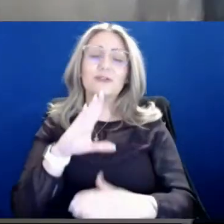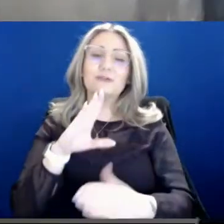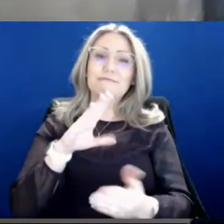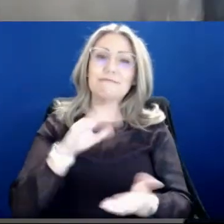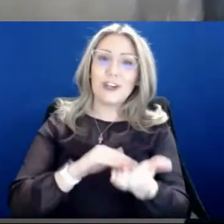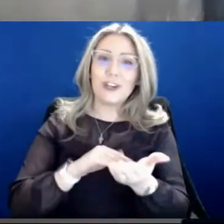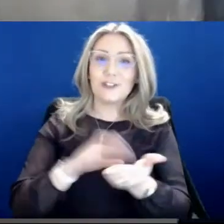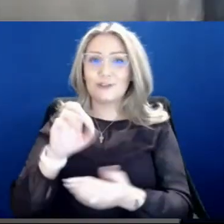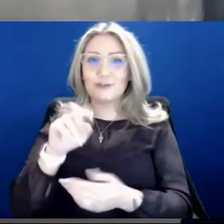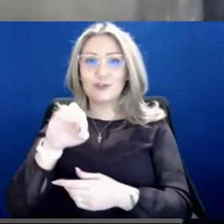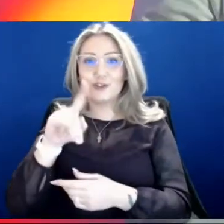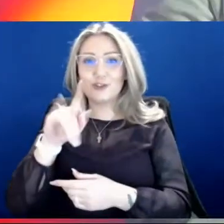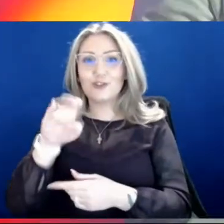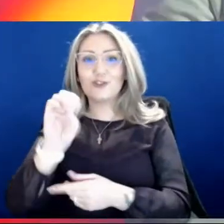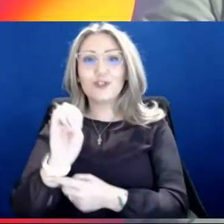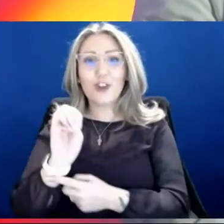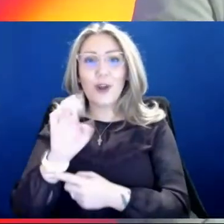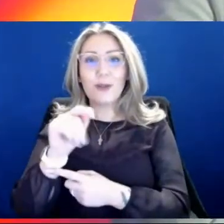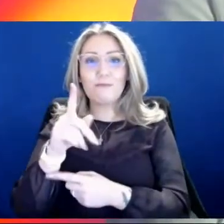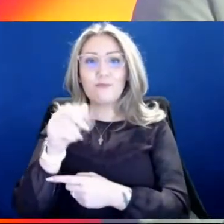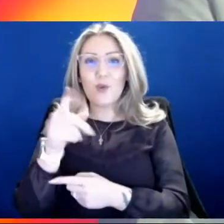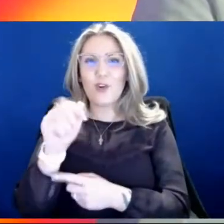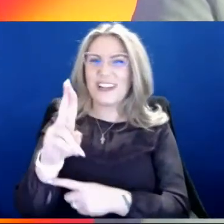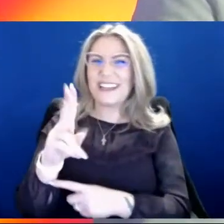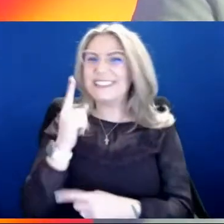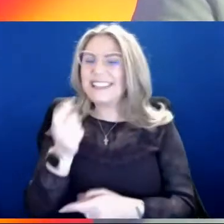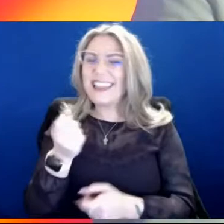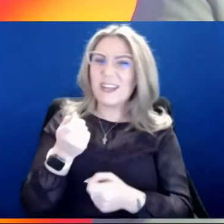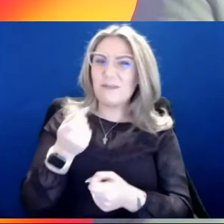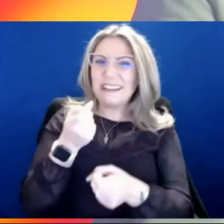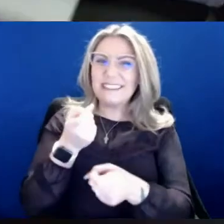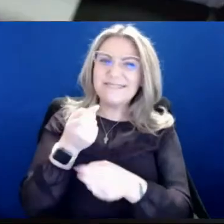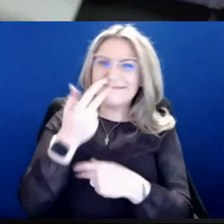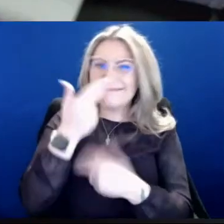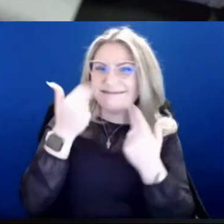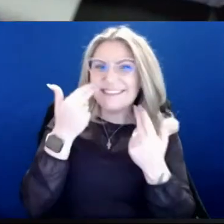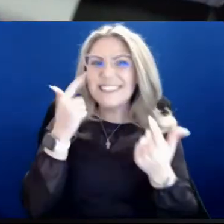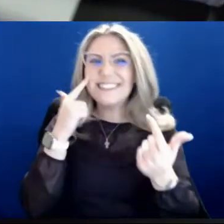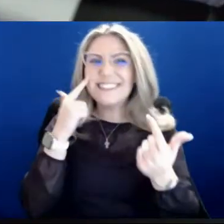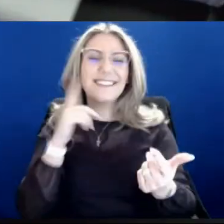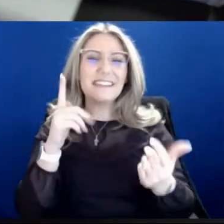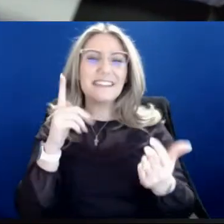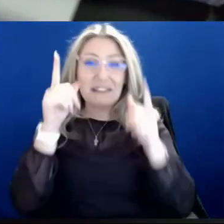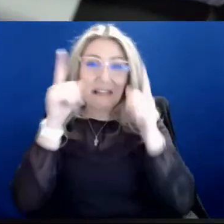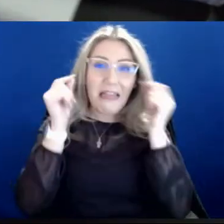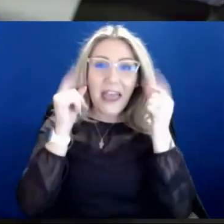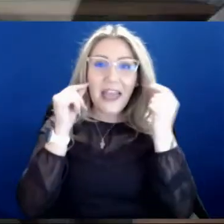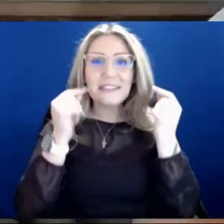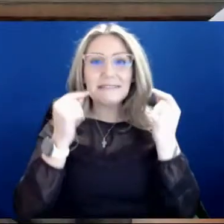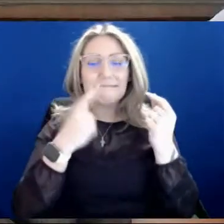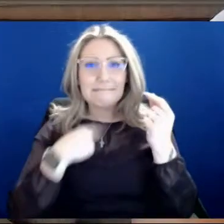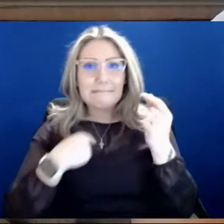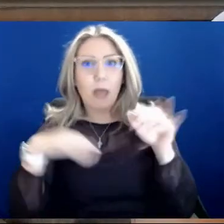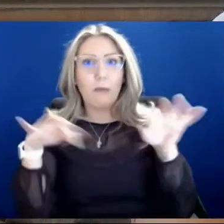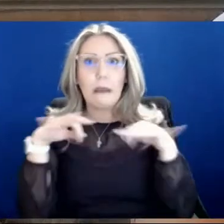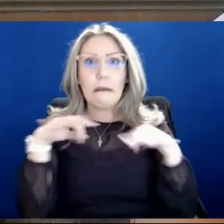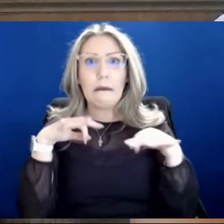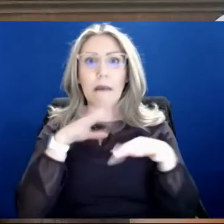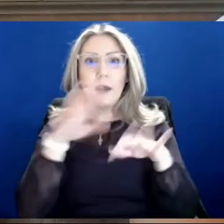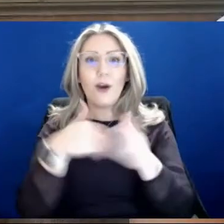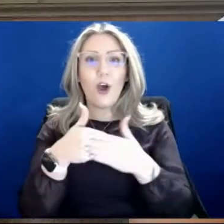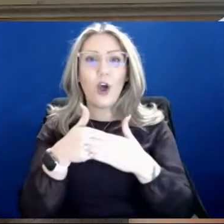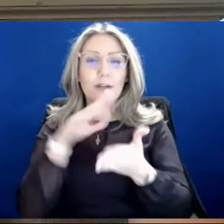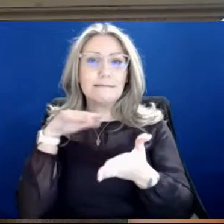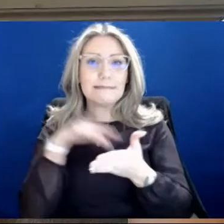He's a bit quirky, but I love it. You know, he's got his glasses and he's telling me all these studies and how I'm such an